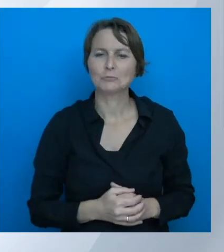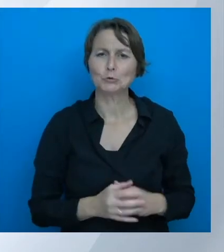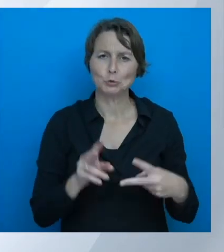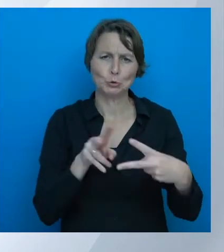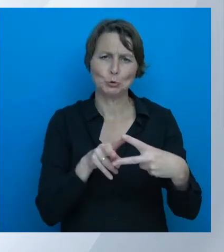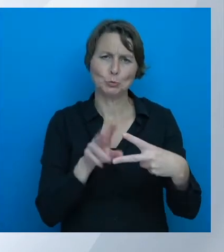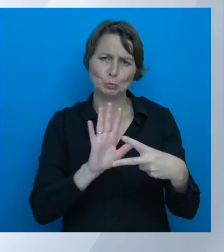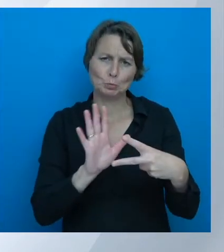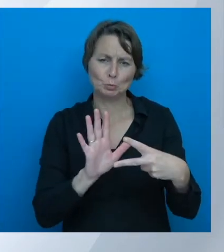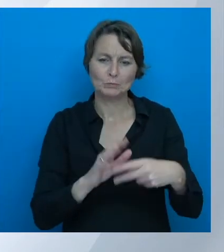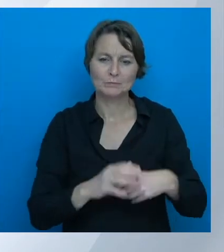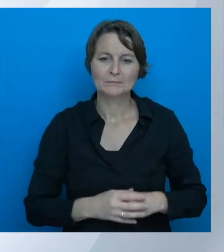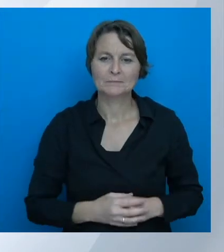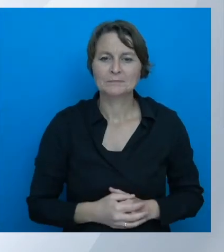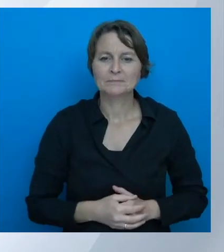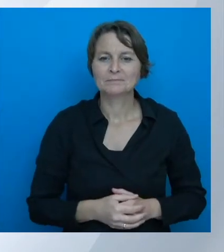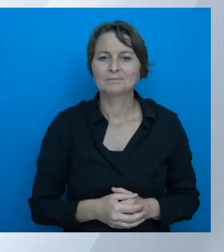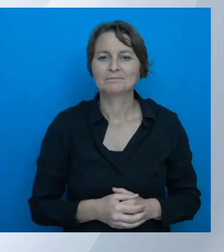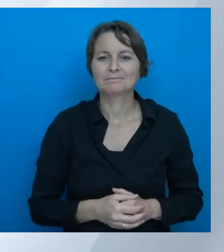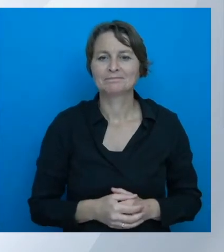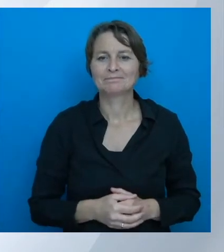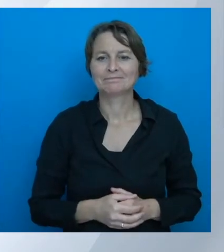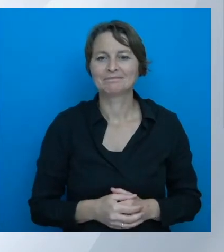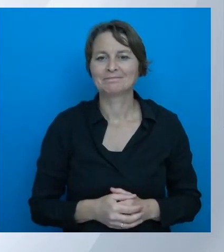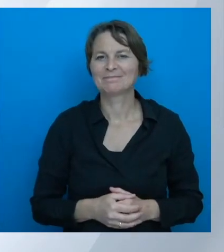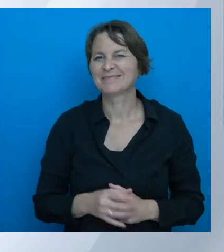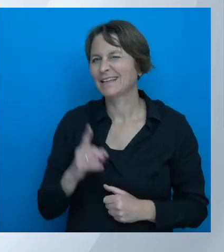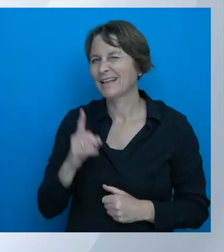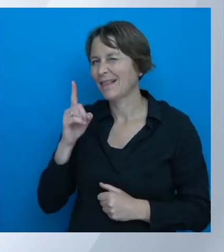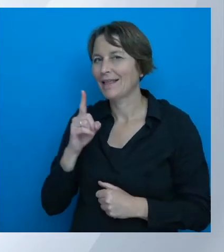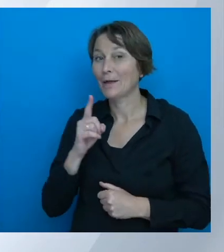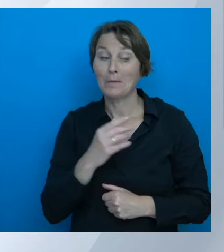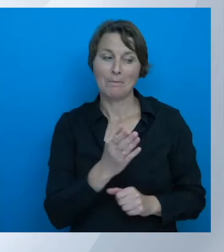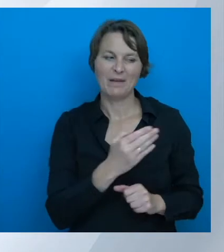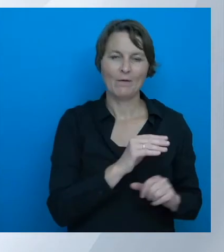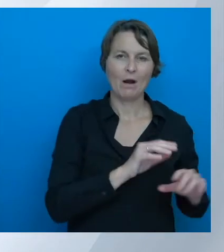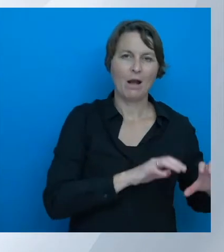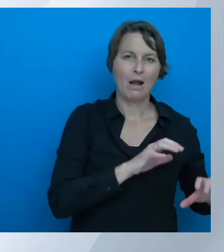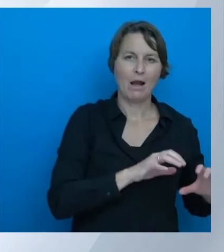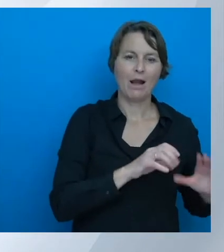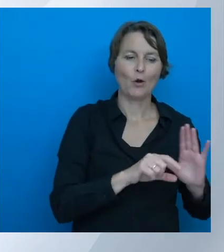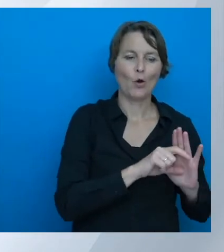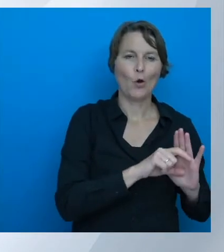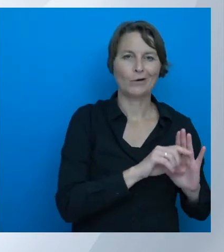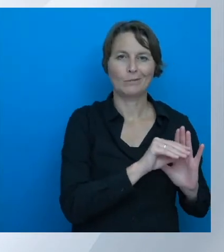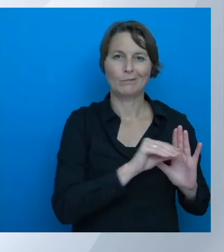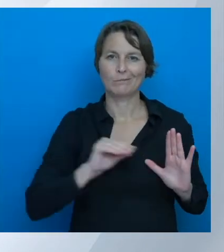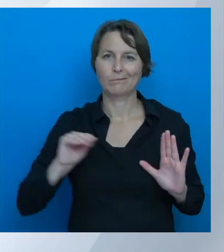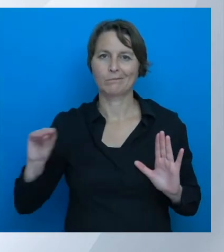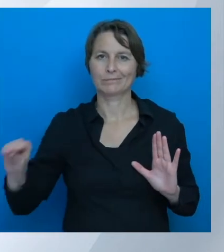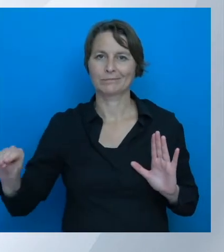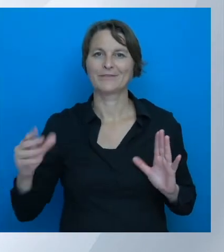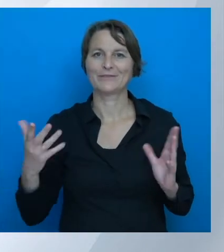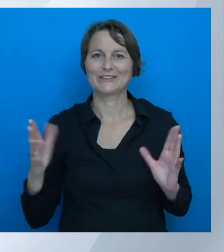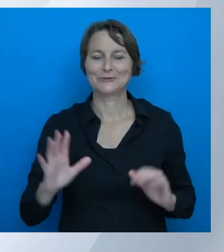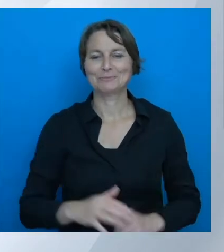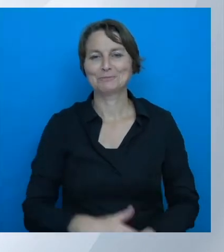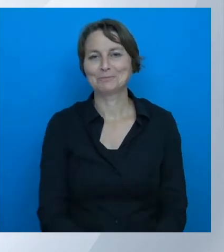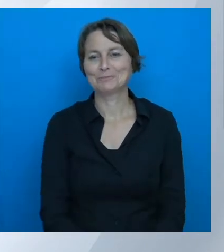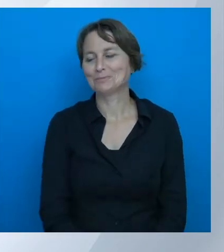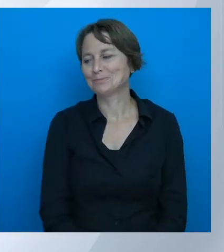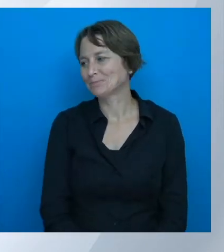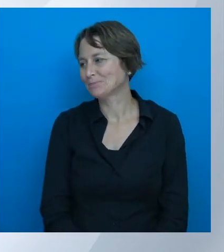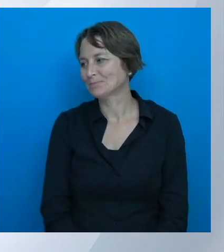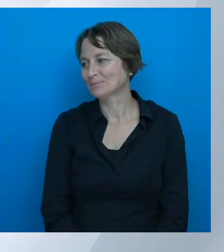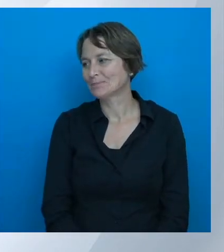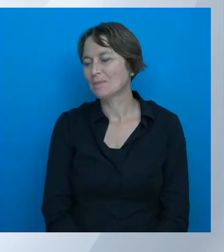And again, I'm just going to get a little bit of a code snippet here just to copy in. Now we have some more